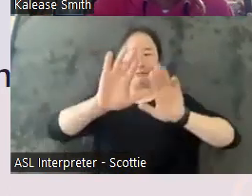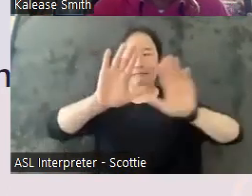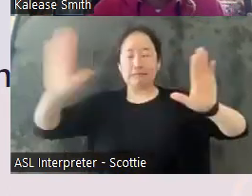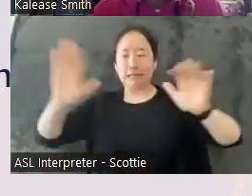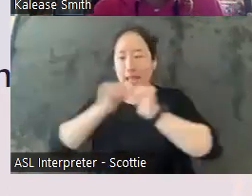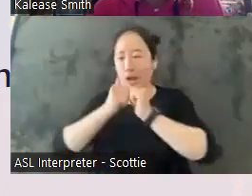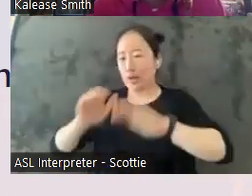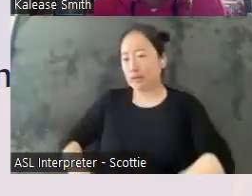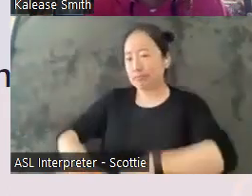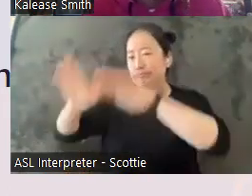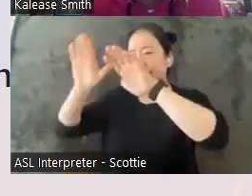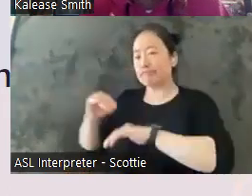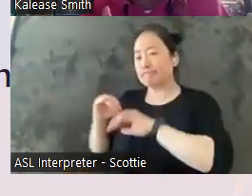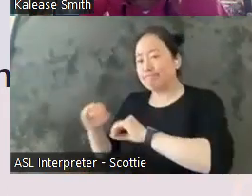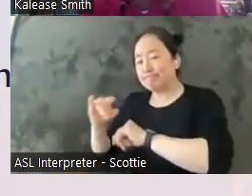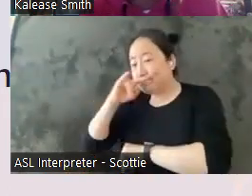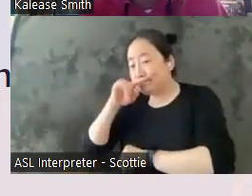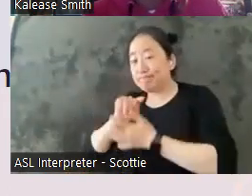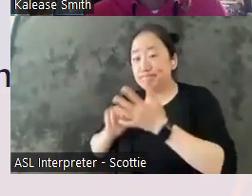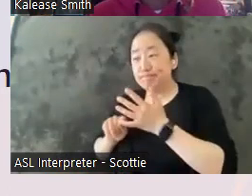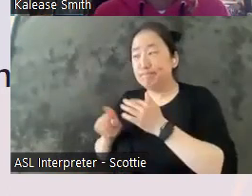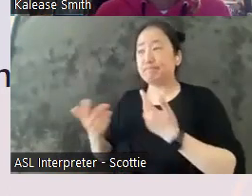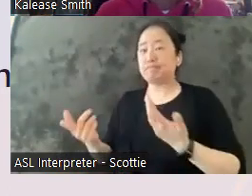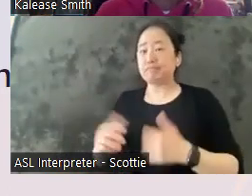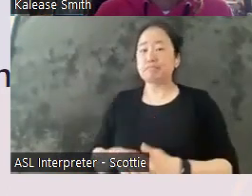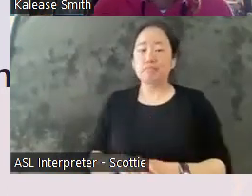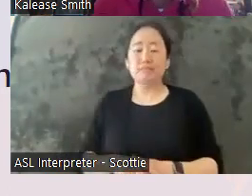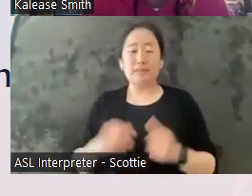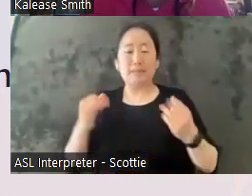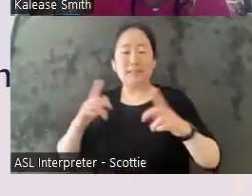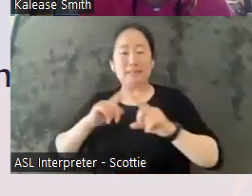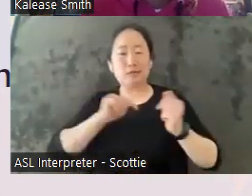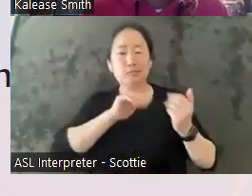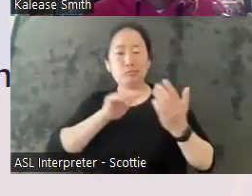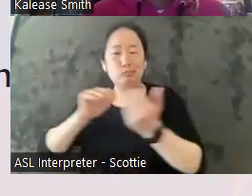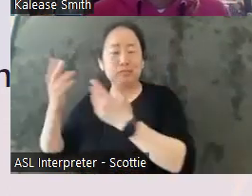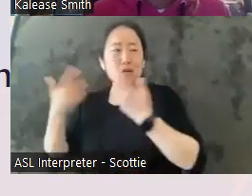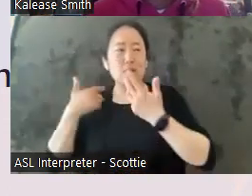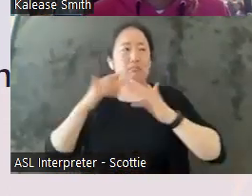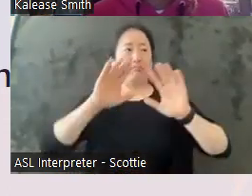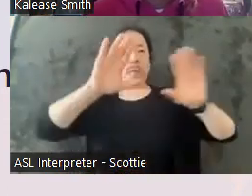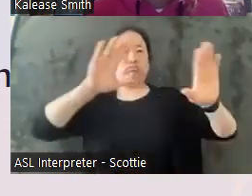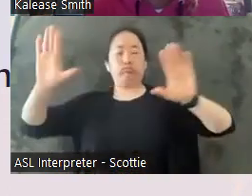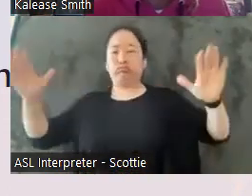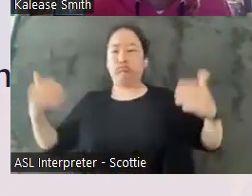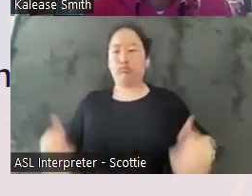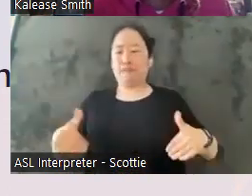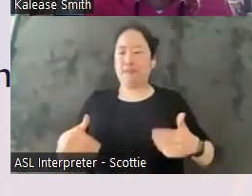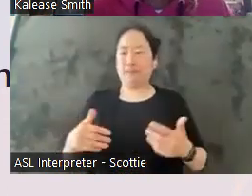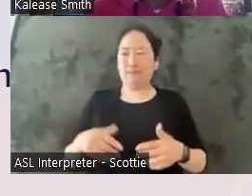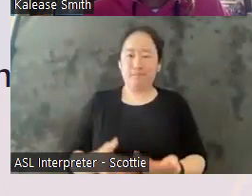their kids, and a lot of different things. And so just trying to